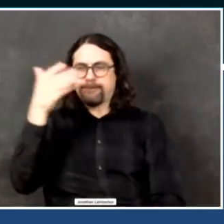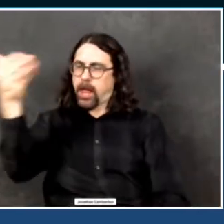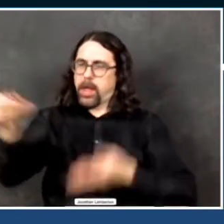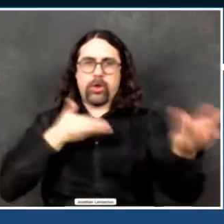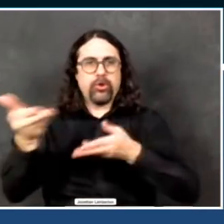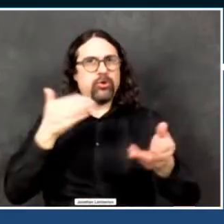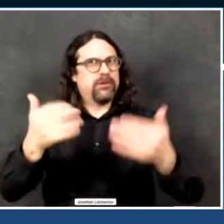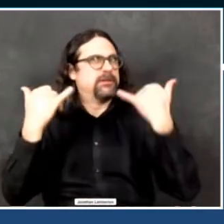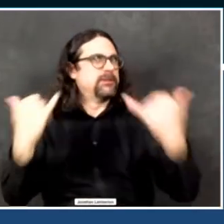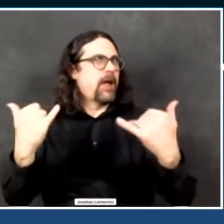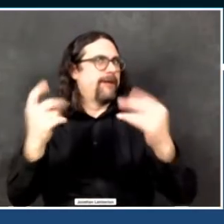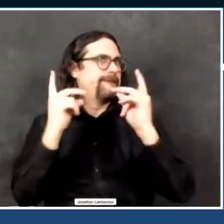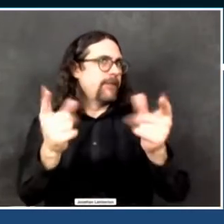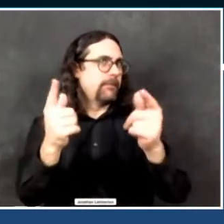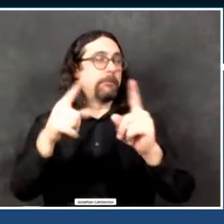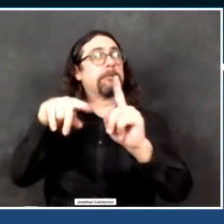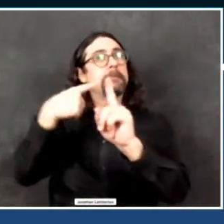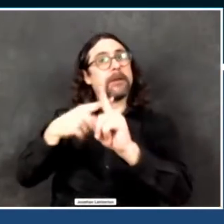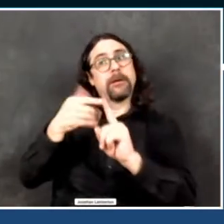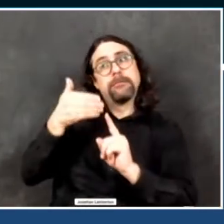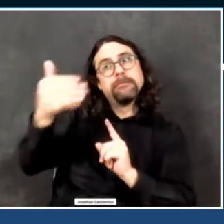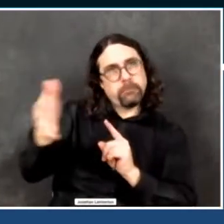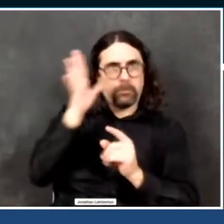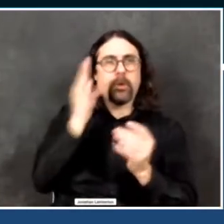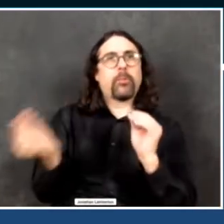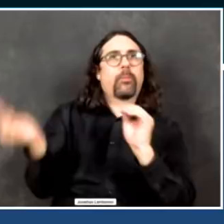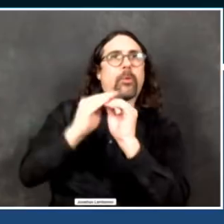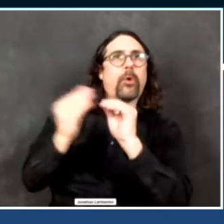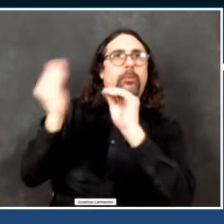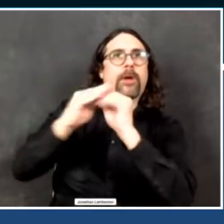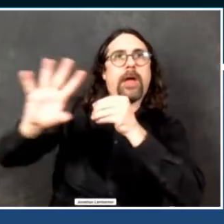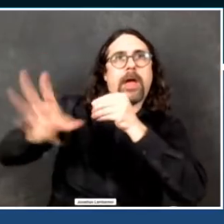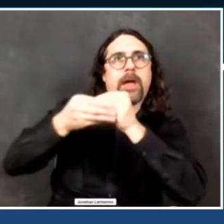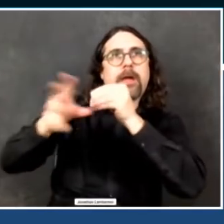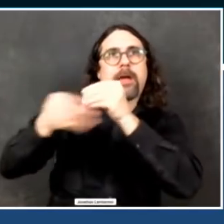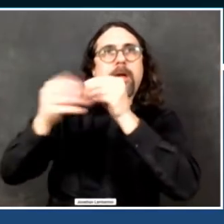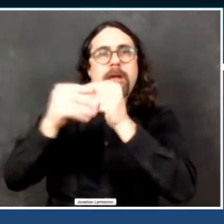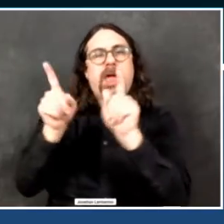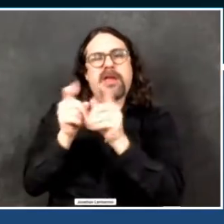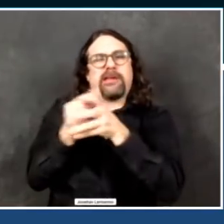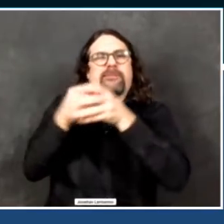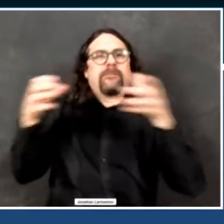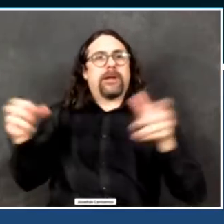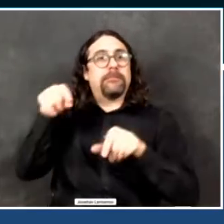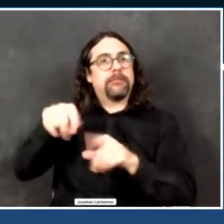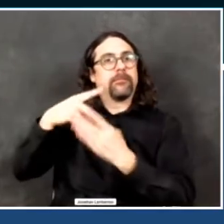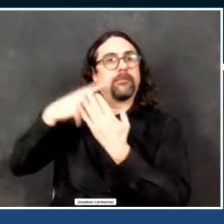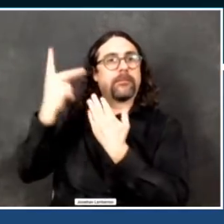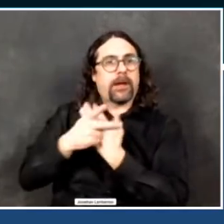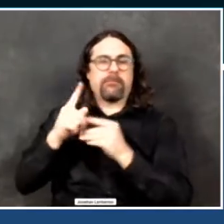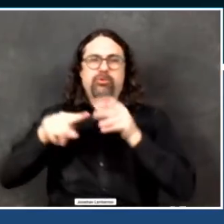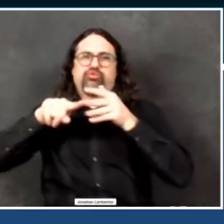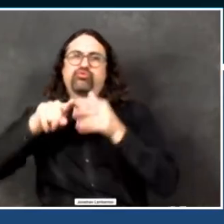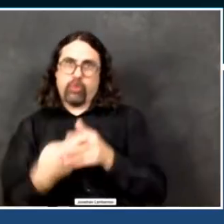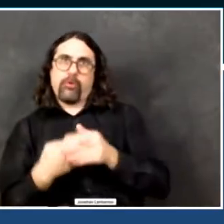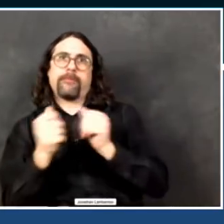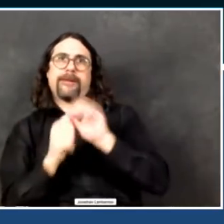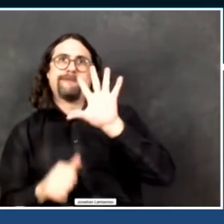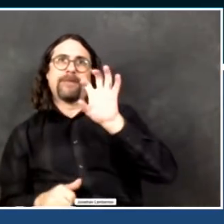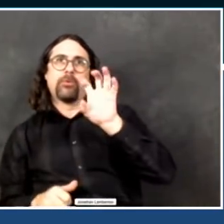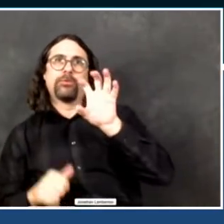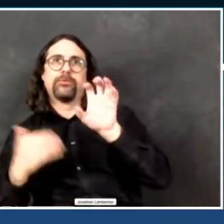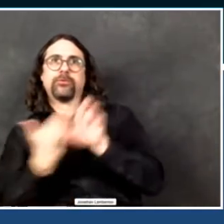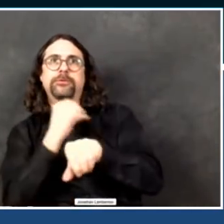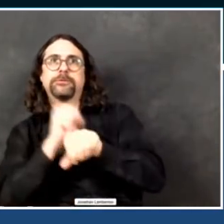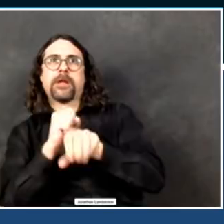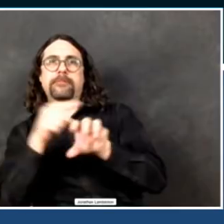of hospitals, all of whom are going to need this support and help. These will be temporary jobs, starting with a 90-day assignment. But for